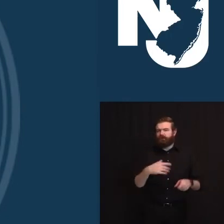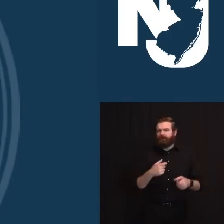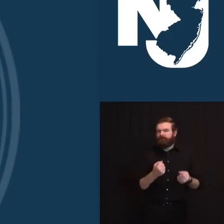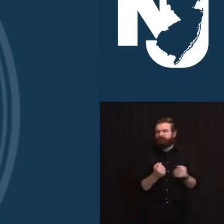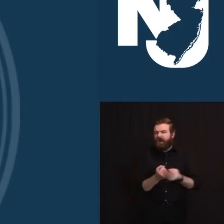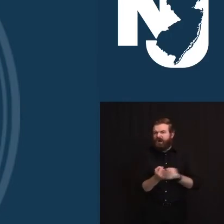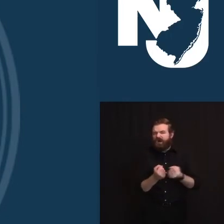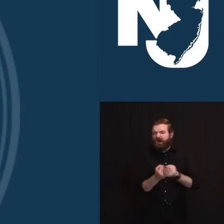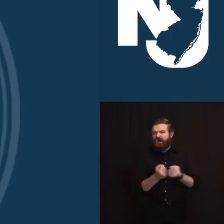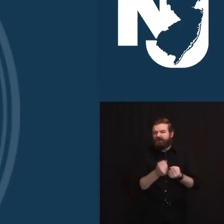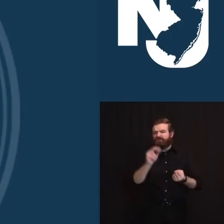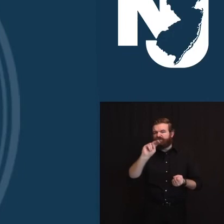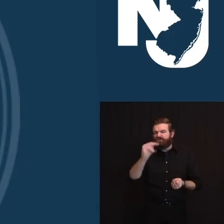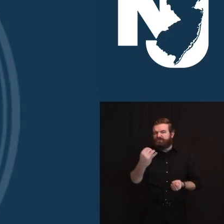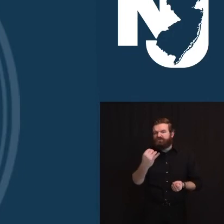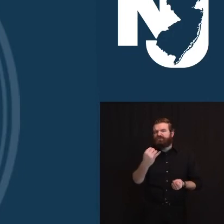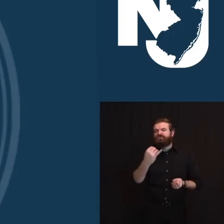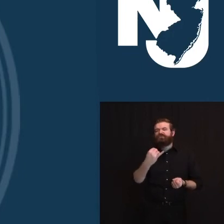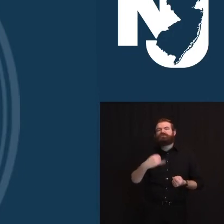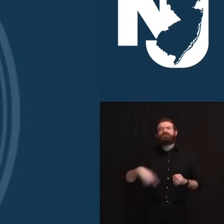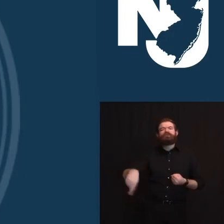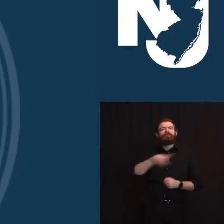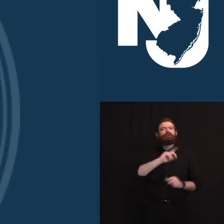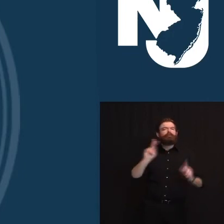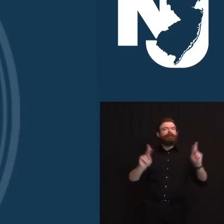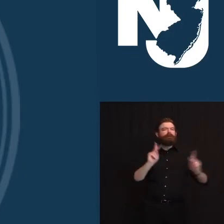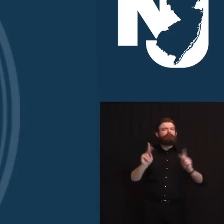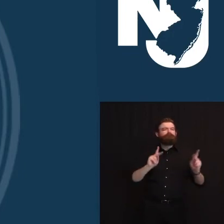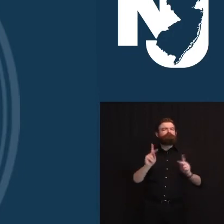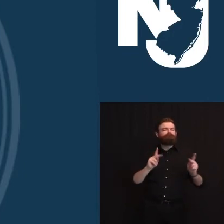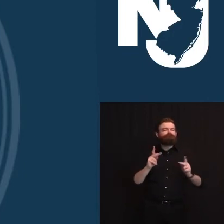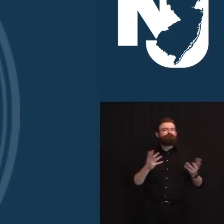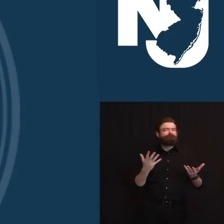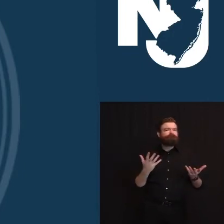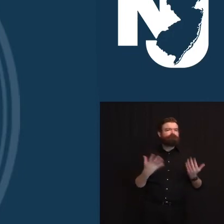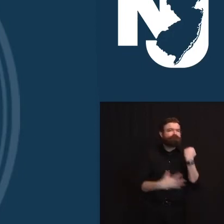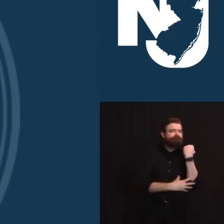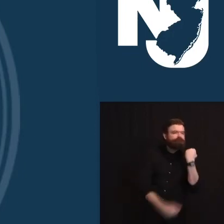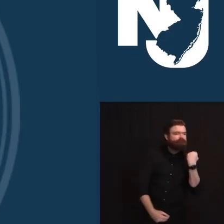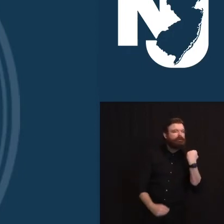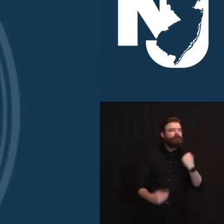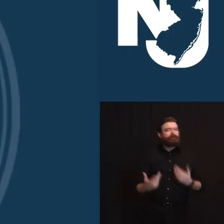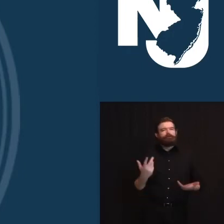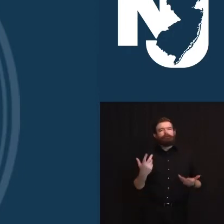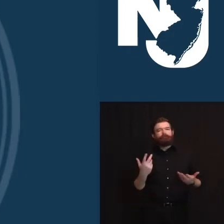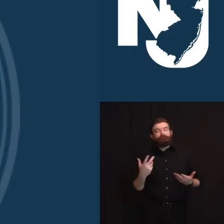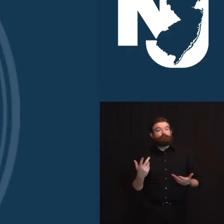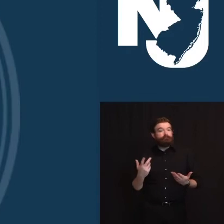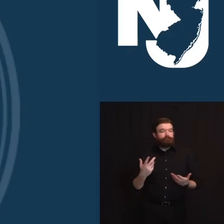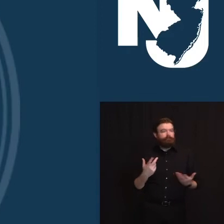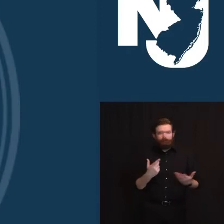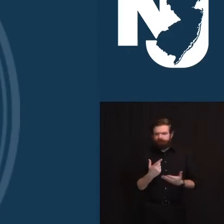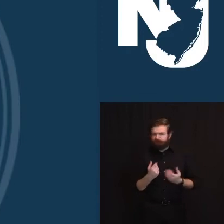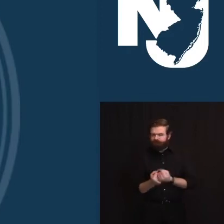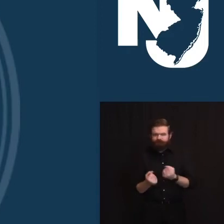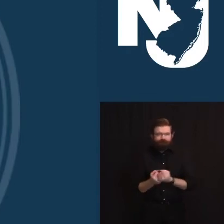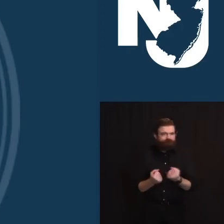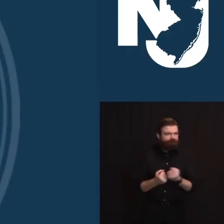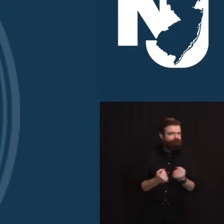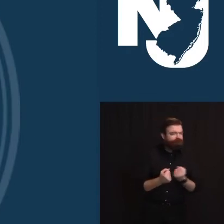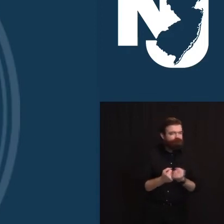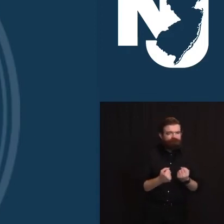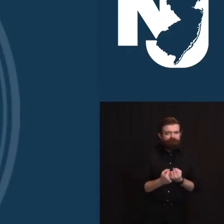most vulnerable residents, and his expertise has been crucial throughout the past 10-plus months of the pandemic. I'm extremely grateful